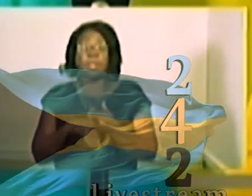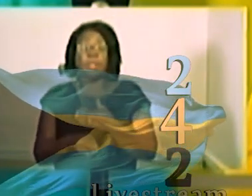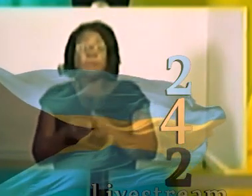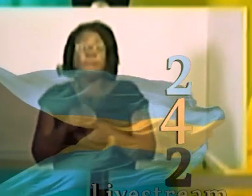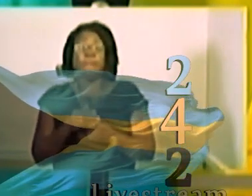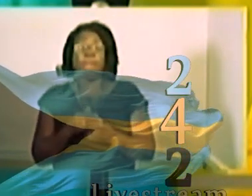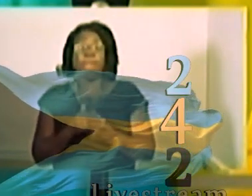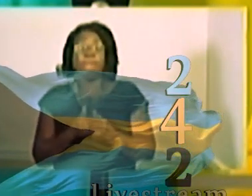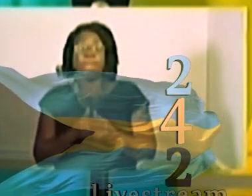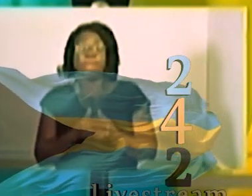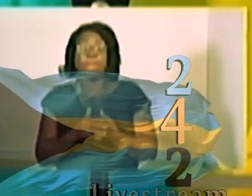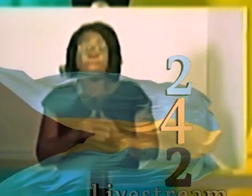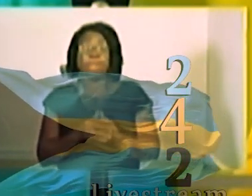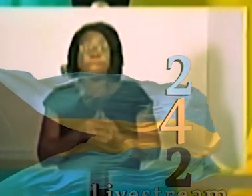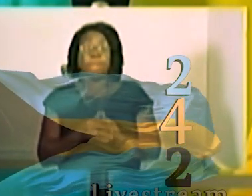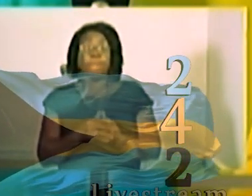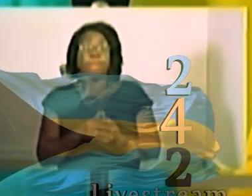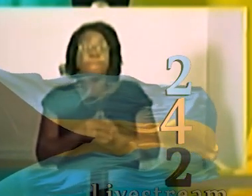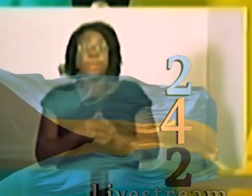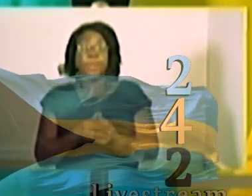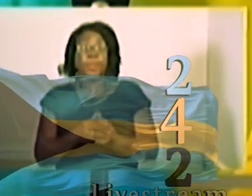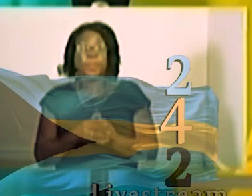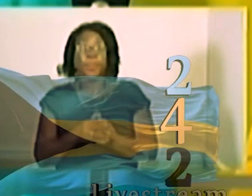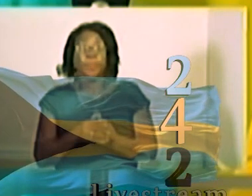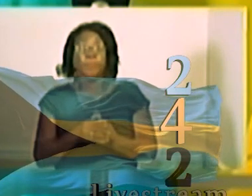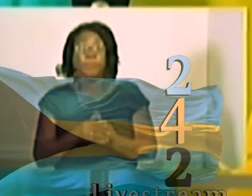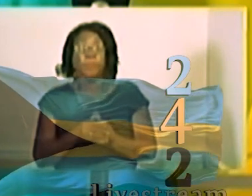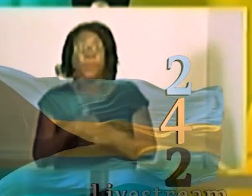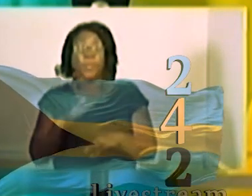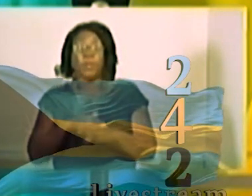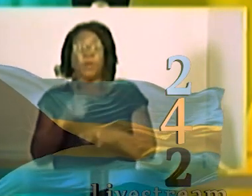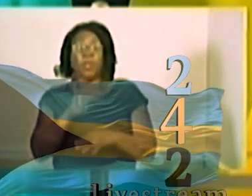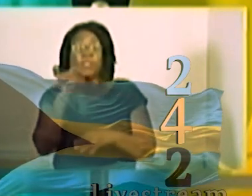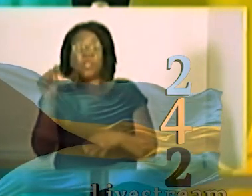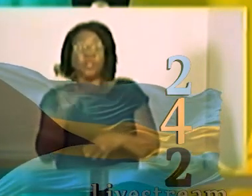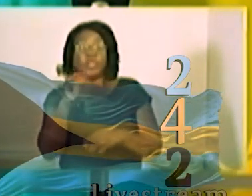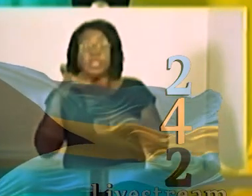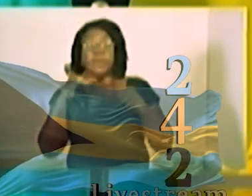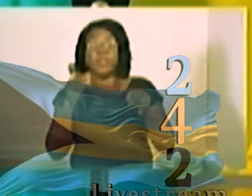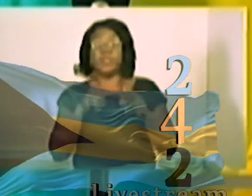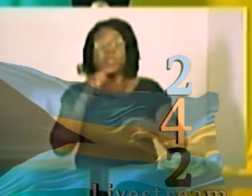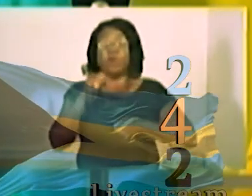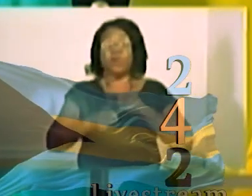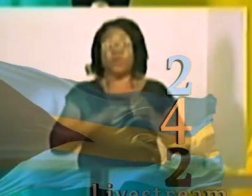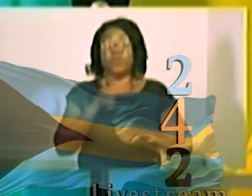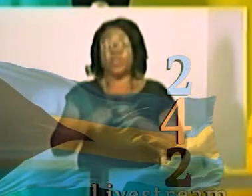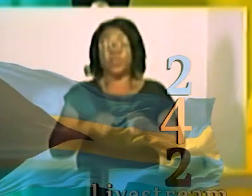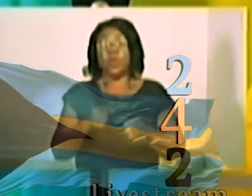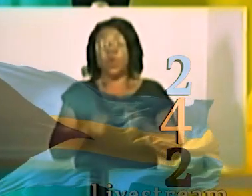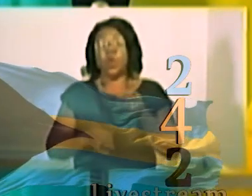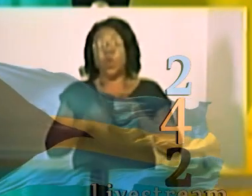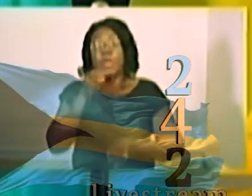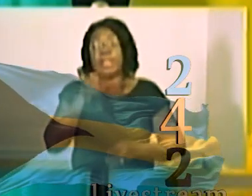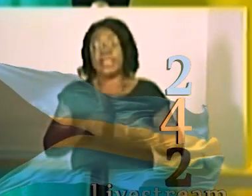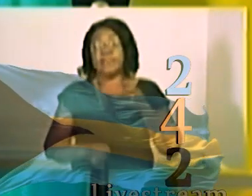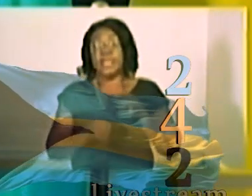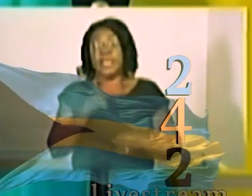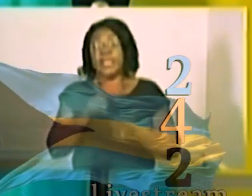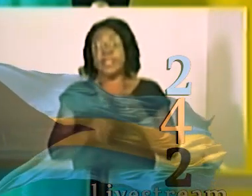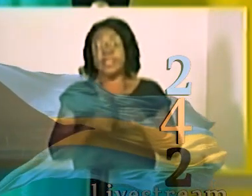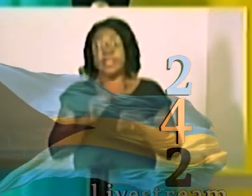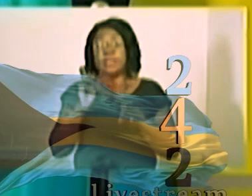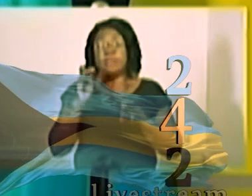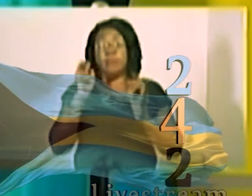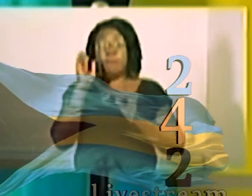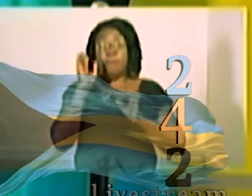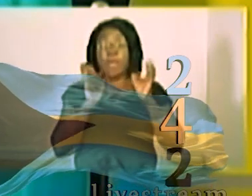We had a press conference on Tuesday with the Ministry of Tourism, who did explain to us that the marketing strategy would